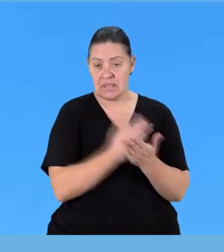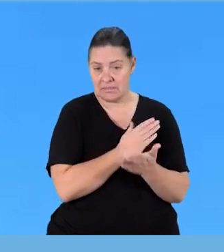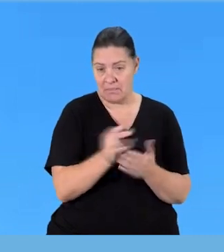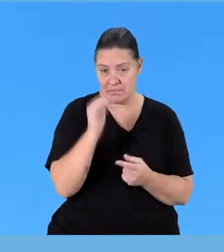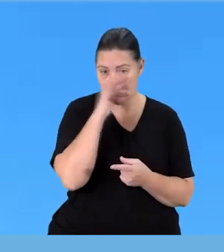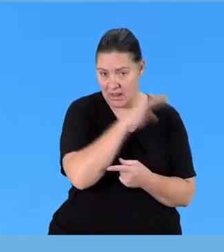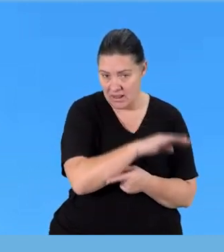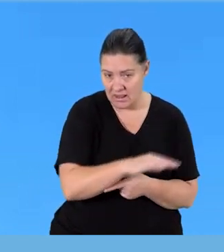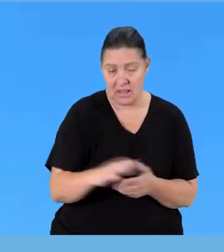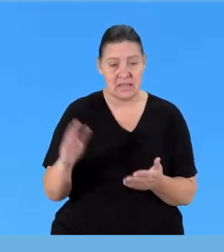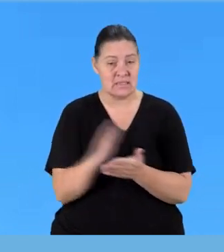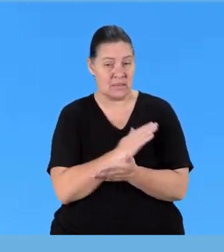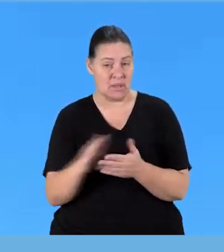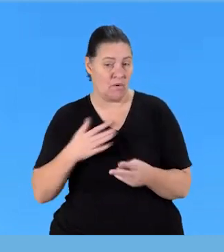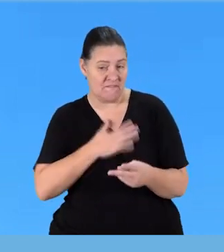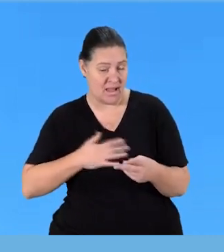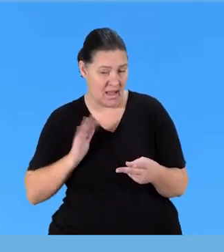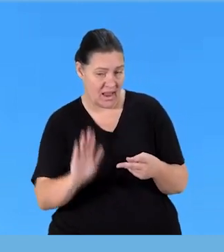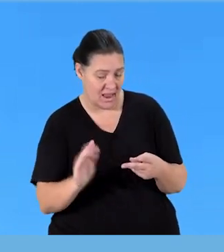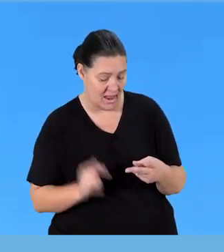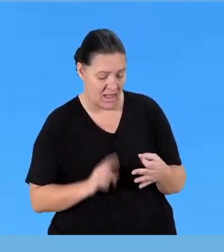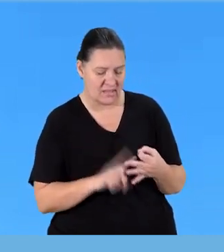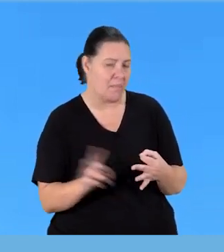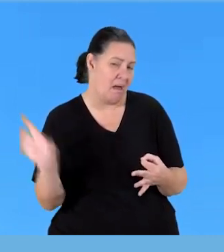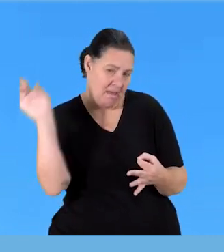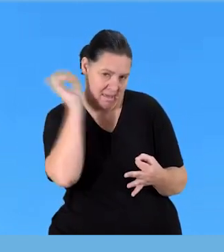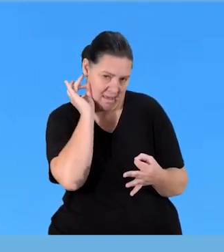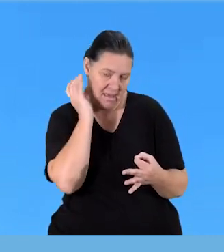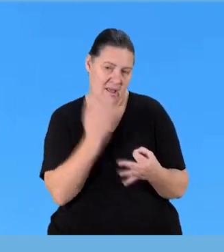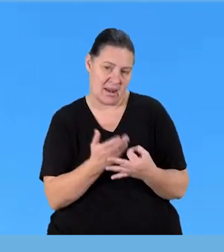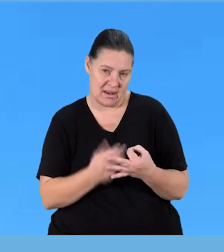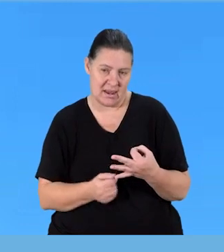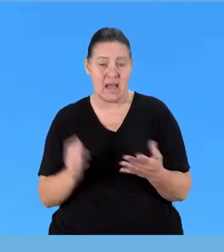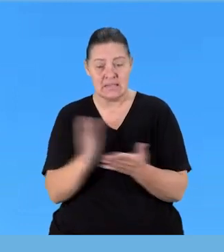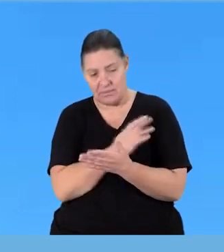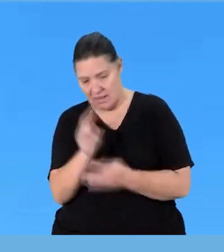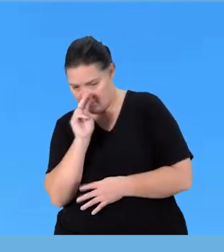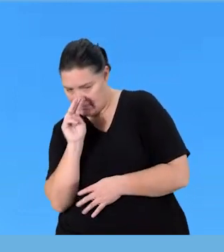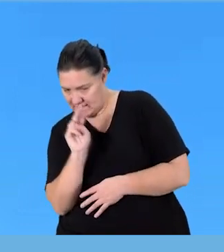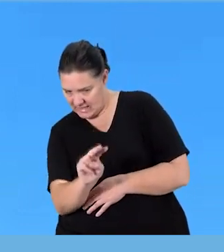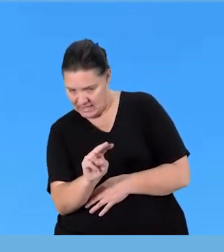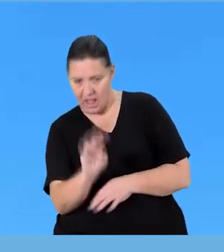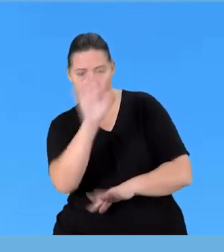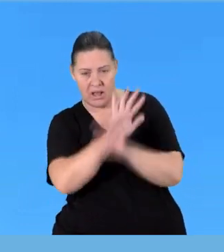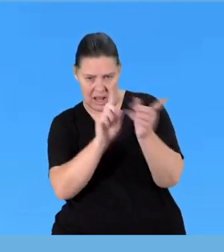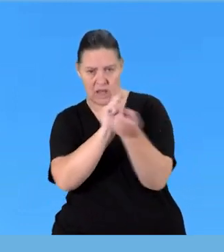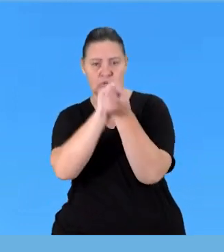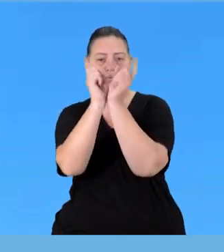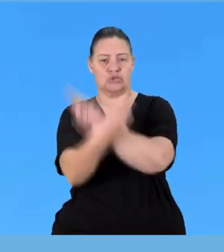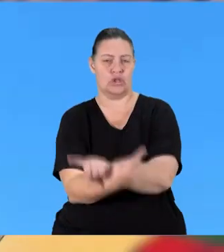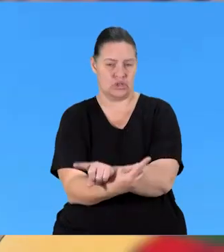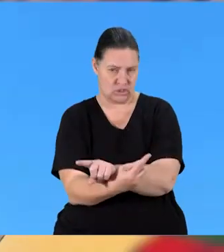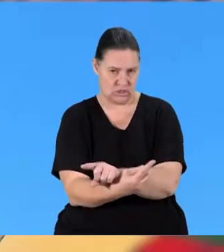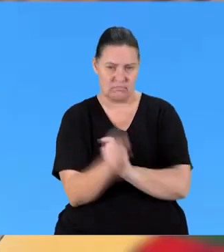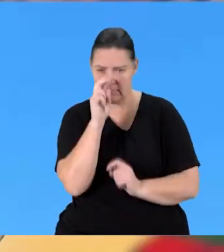we can smell, sometimes we can feel, we can also hear, and even sometimes see the color change, as we have seen that there